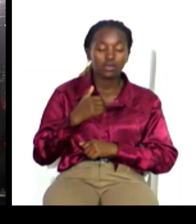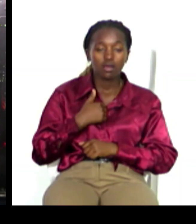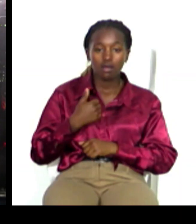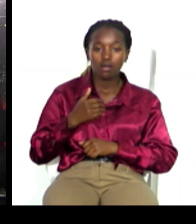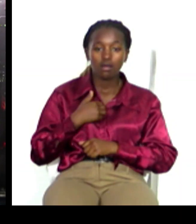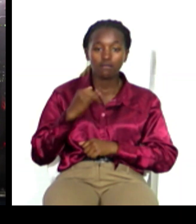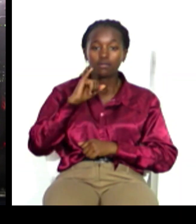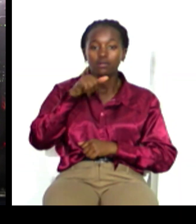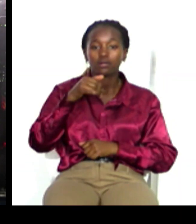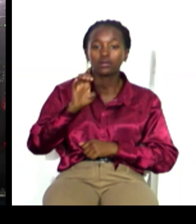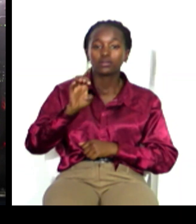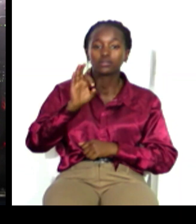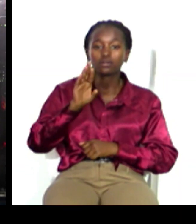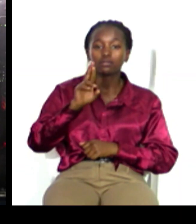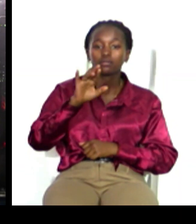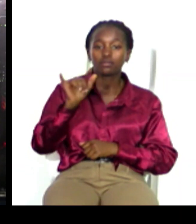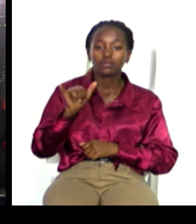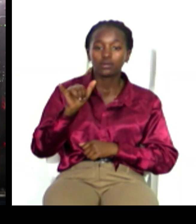Jeffrey Otieno,